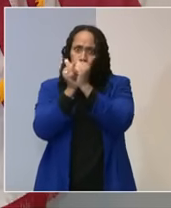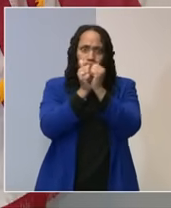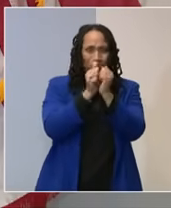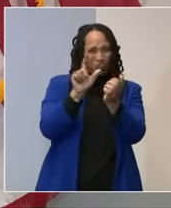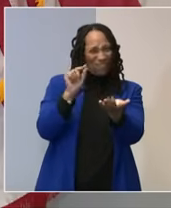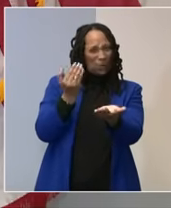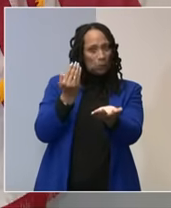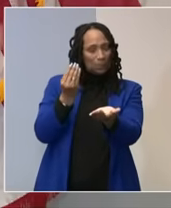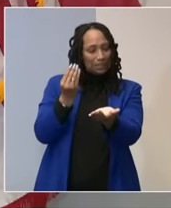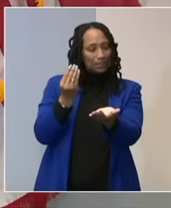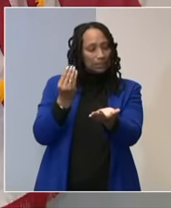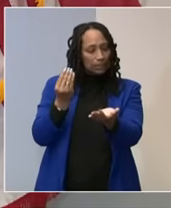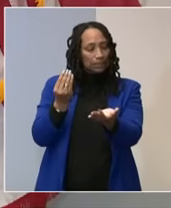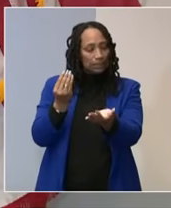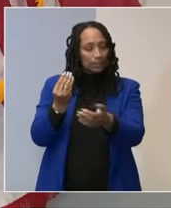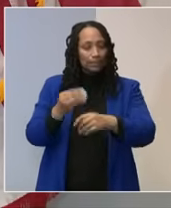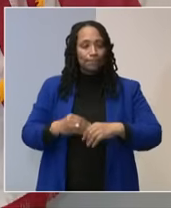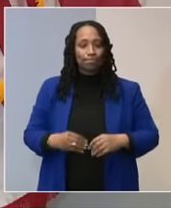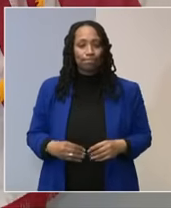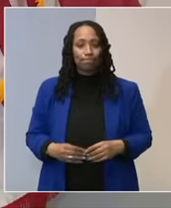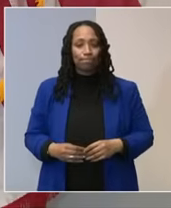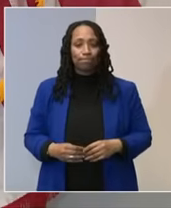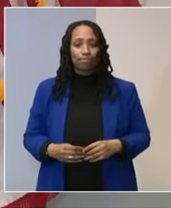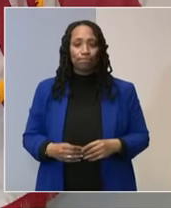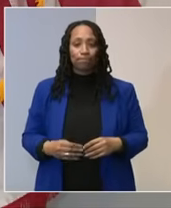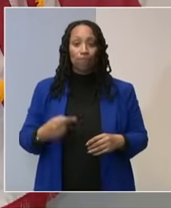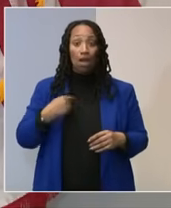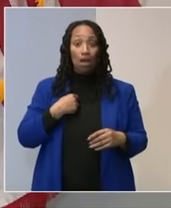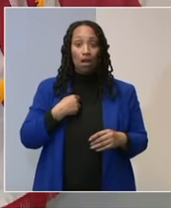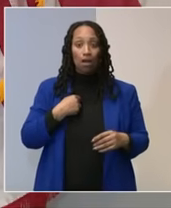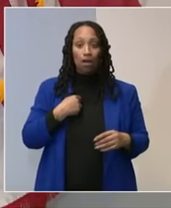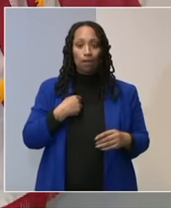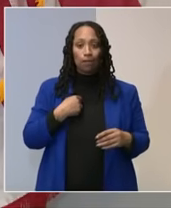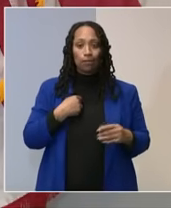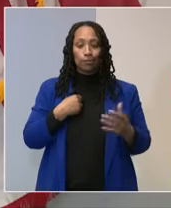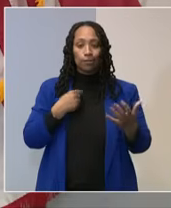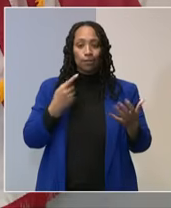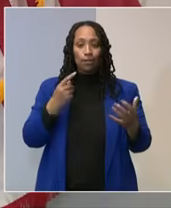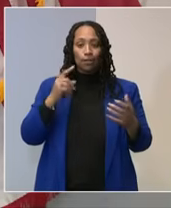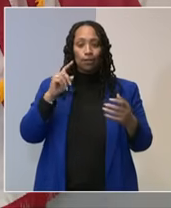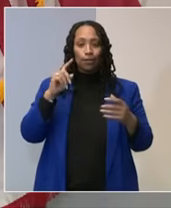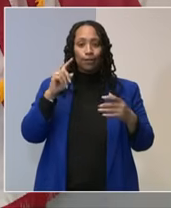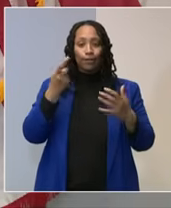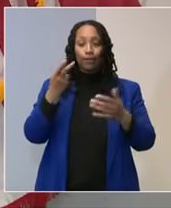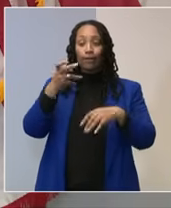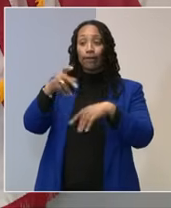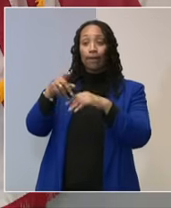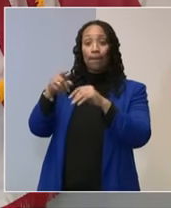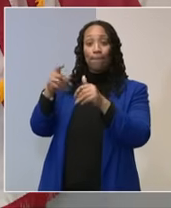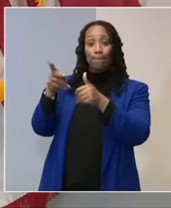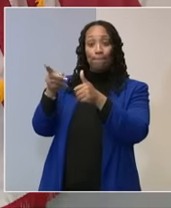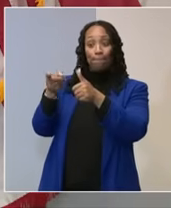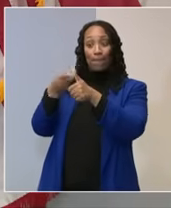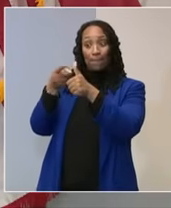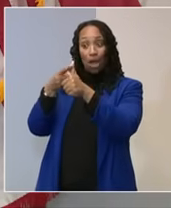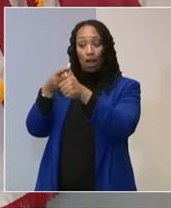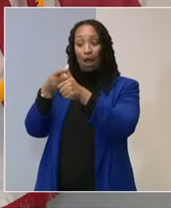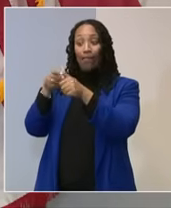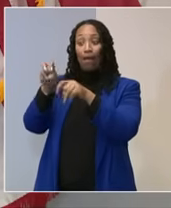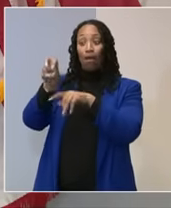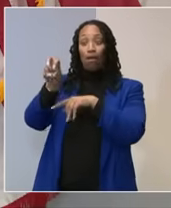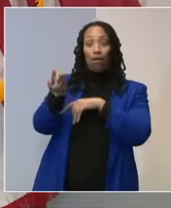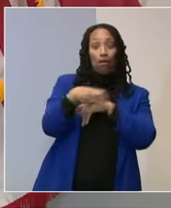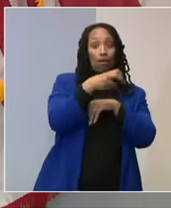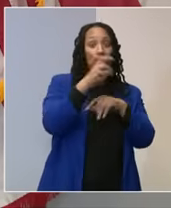And I couldn't go from the primary to planning the government. I had to go from the primary to making sure I beat